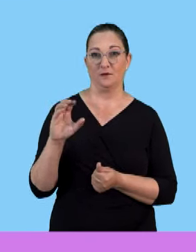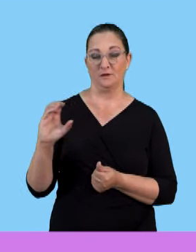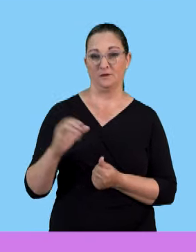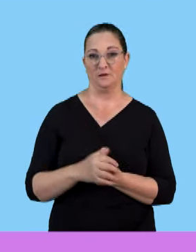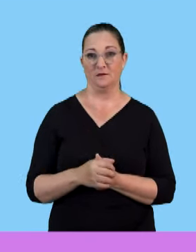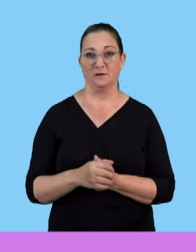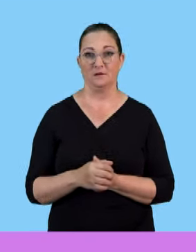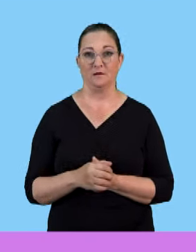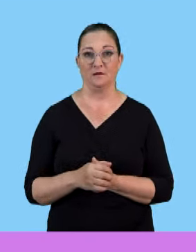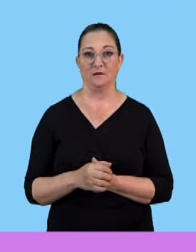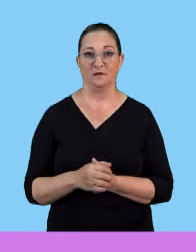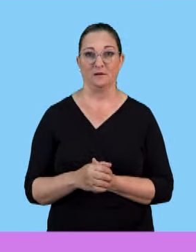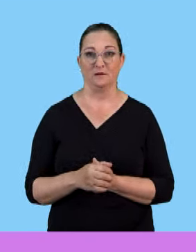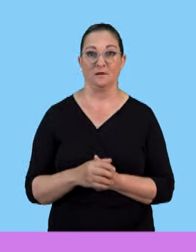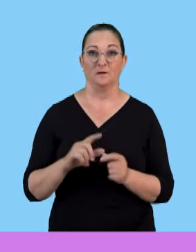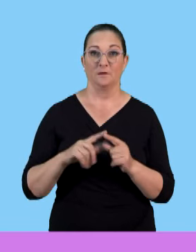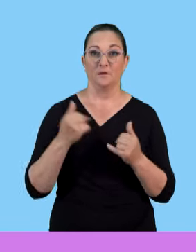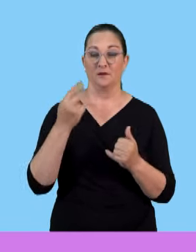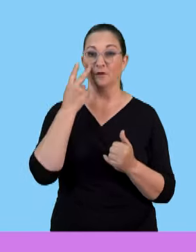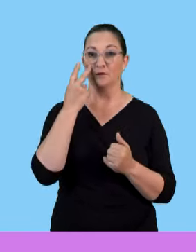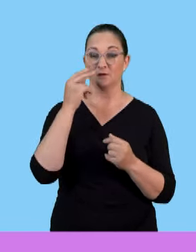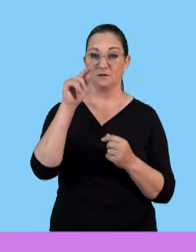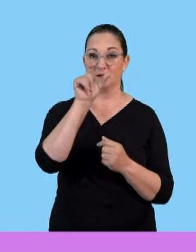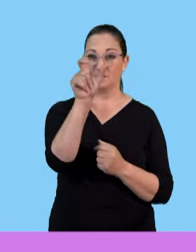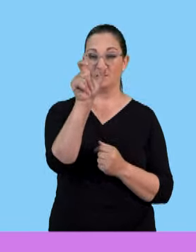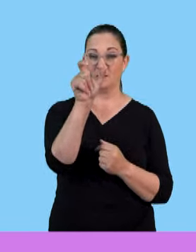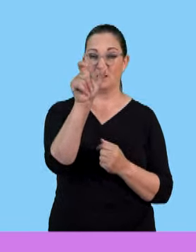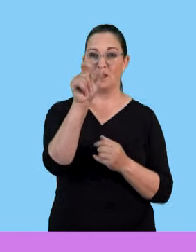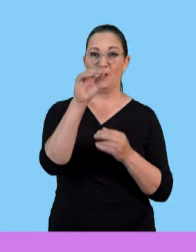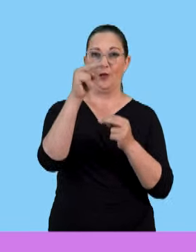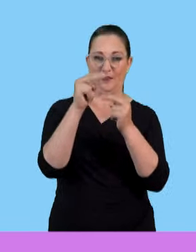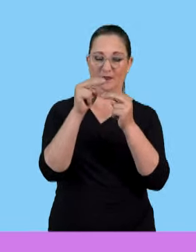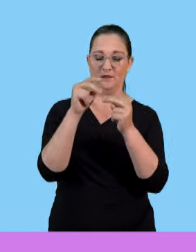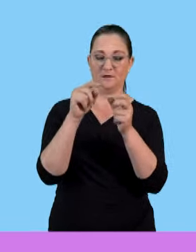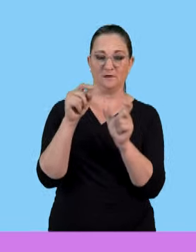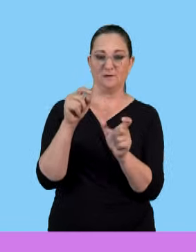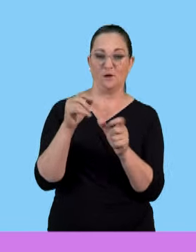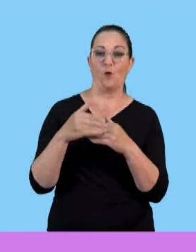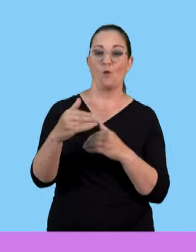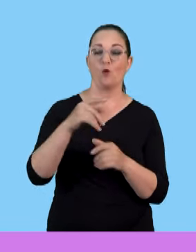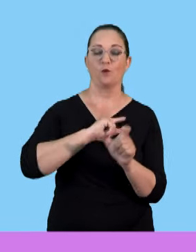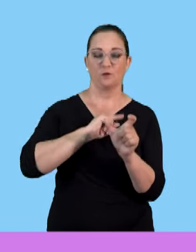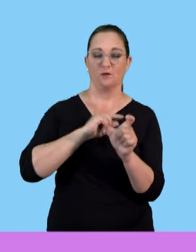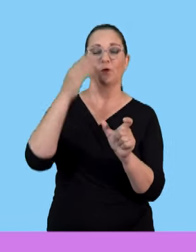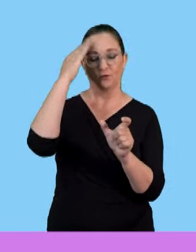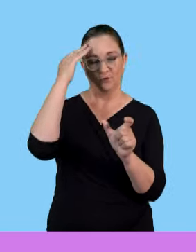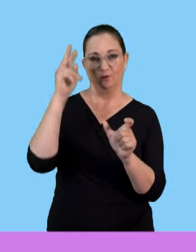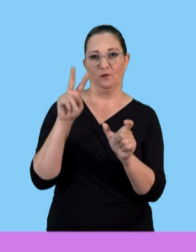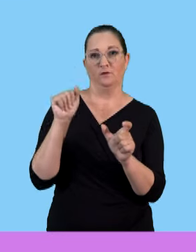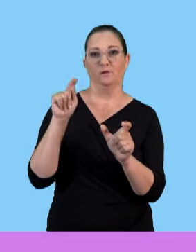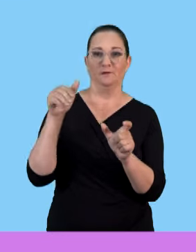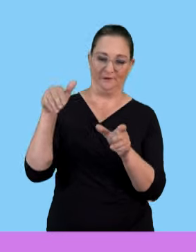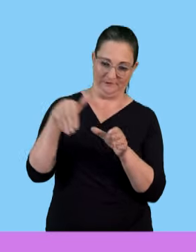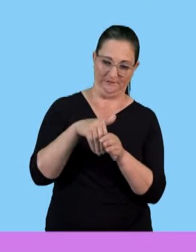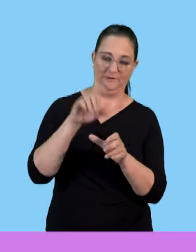361.23 cents. So now, as you can check, this amount is less, meaning VAT it's not included, and this one, it is more,